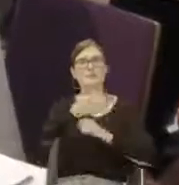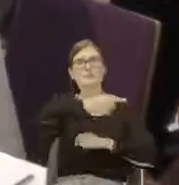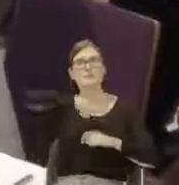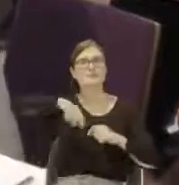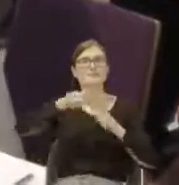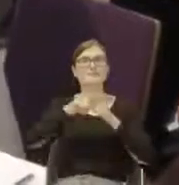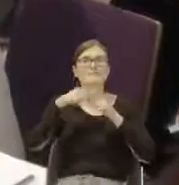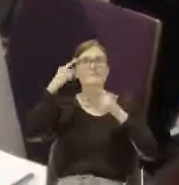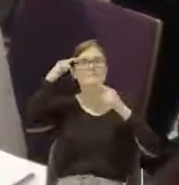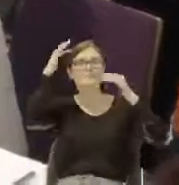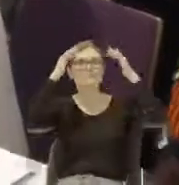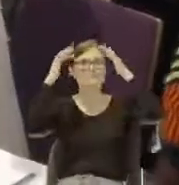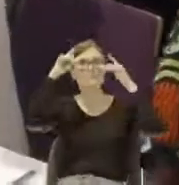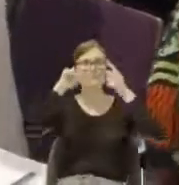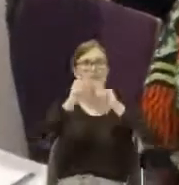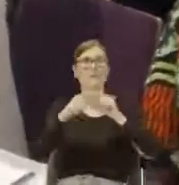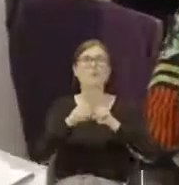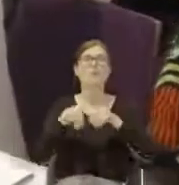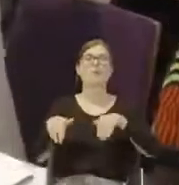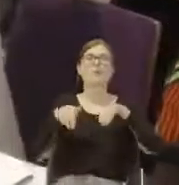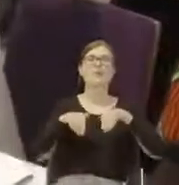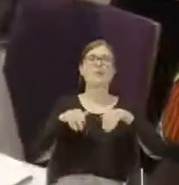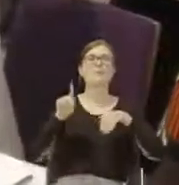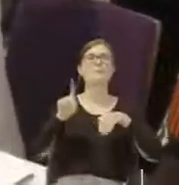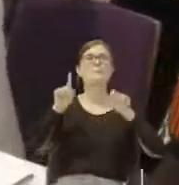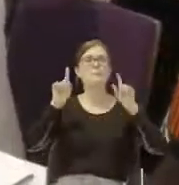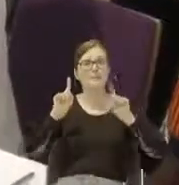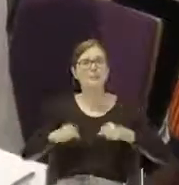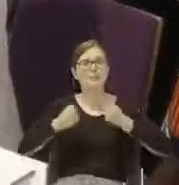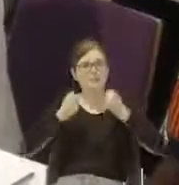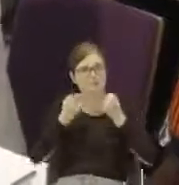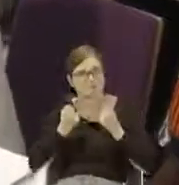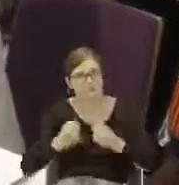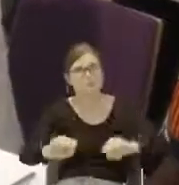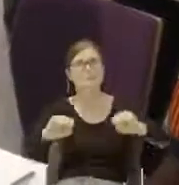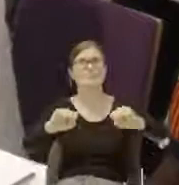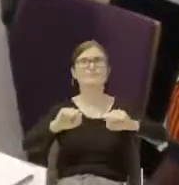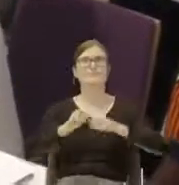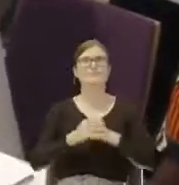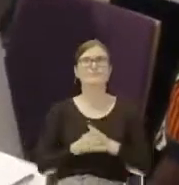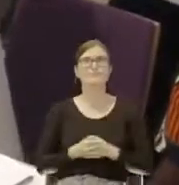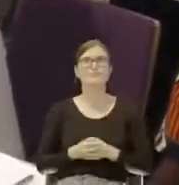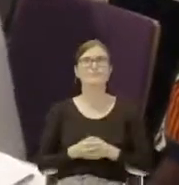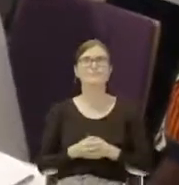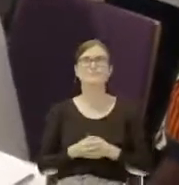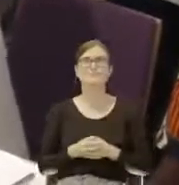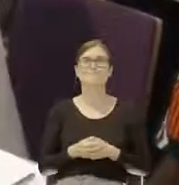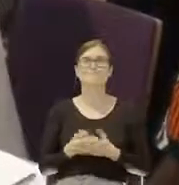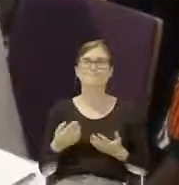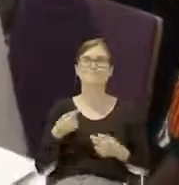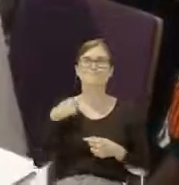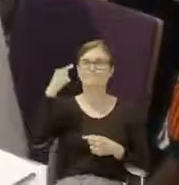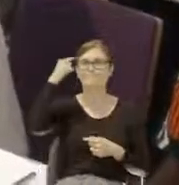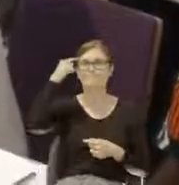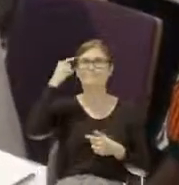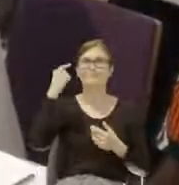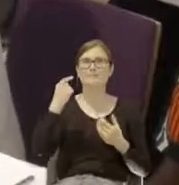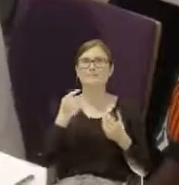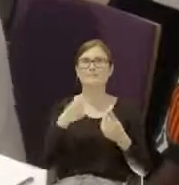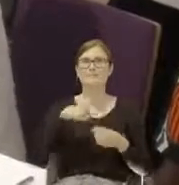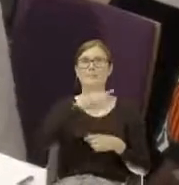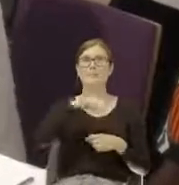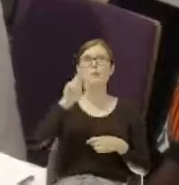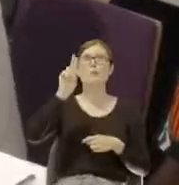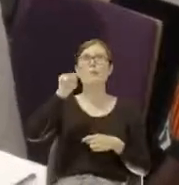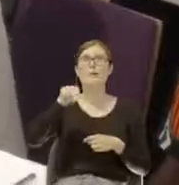is why also when they keep asking us for a roadmap of action, we also say that the responsibility